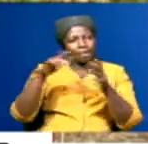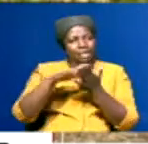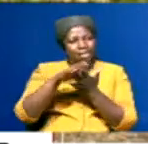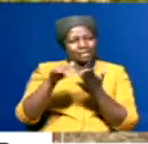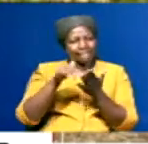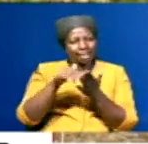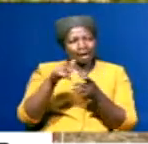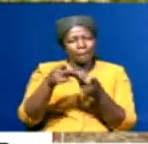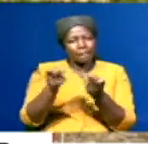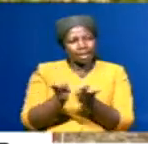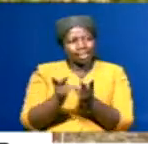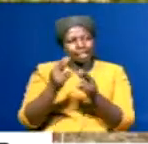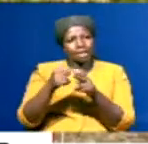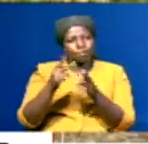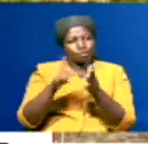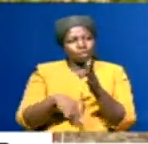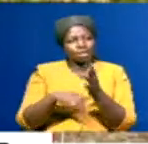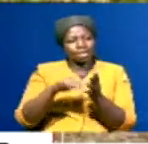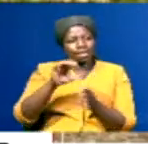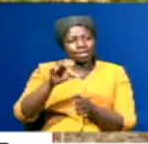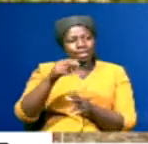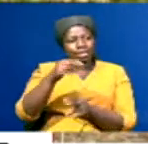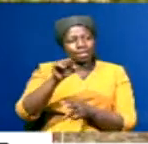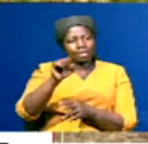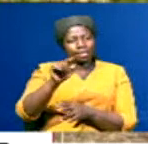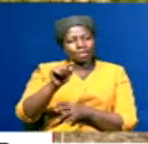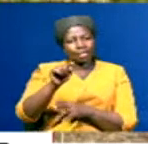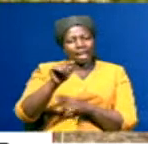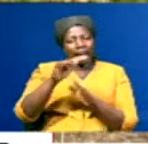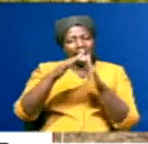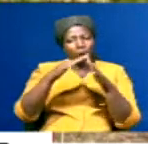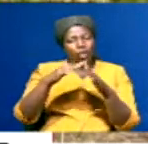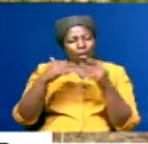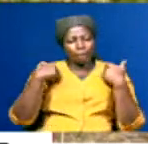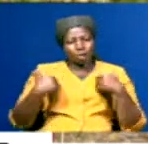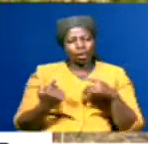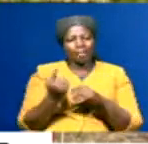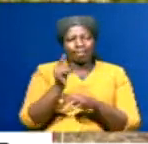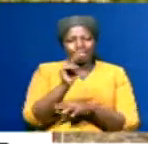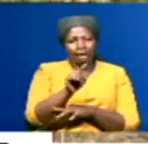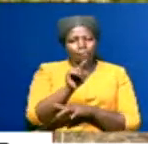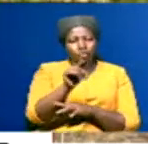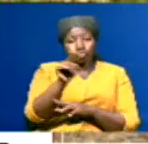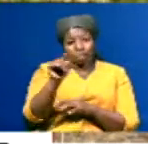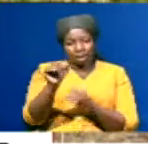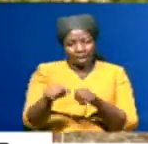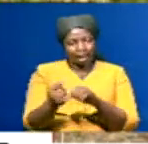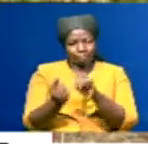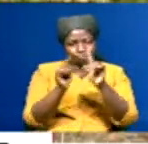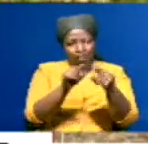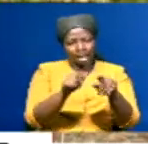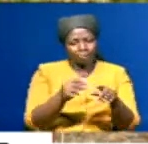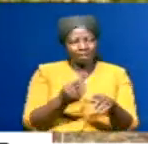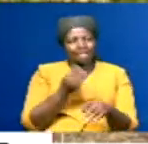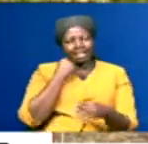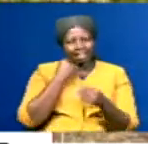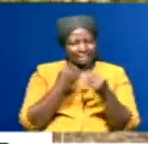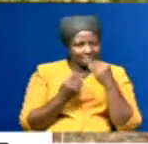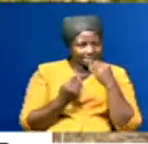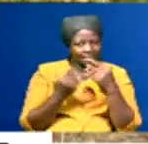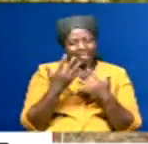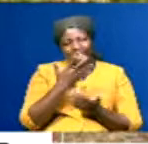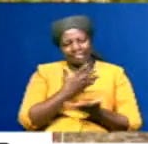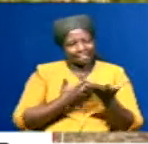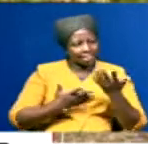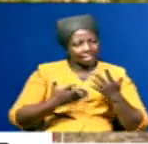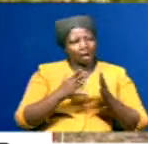called Chest House. And I will go there. You can go there, you can eat there, you mix with the people